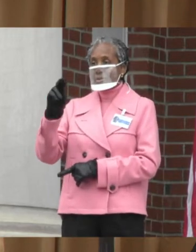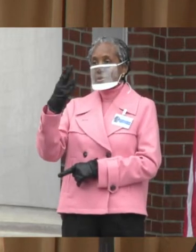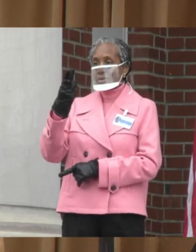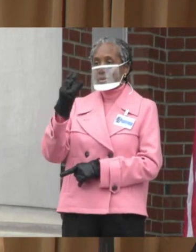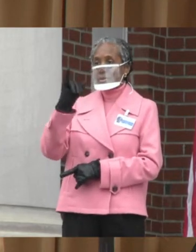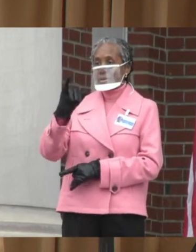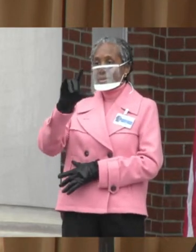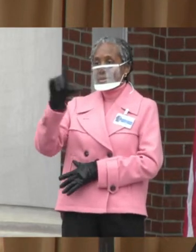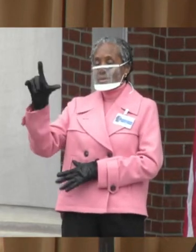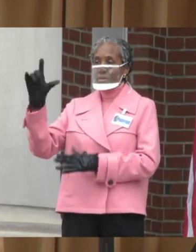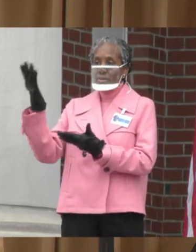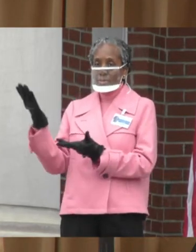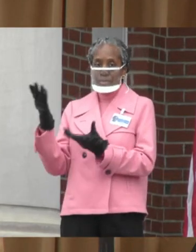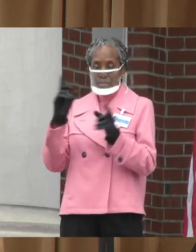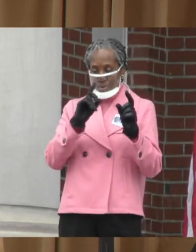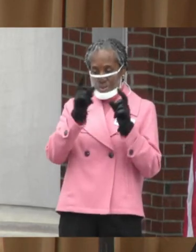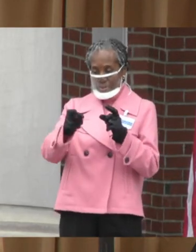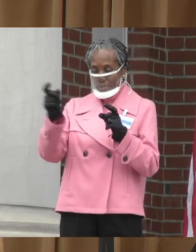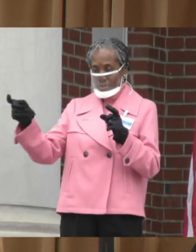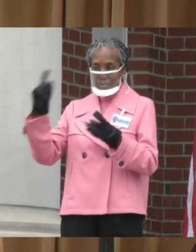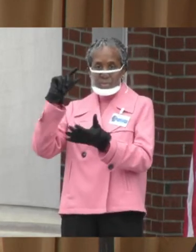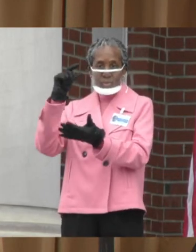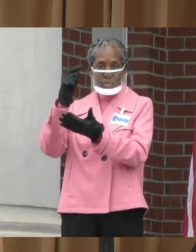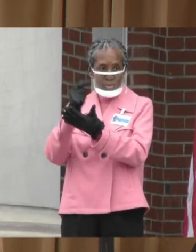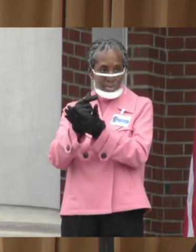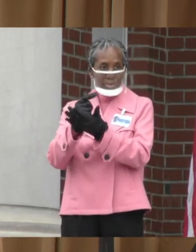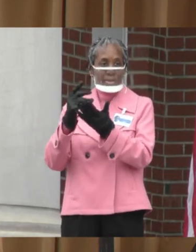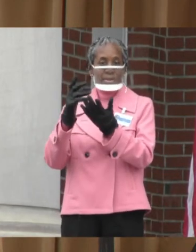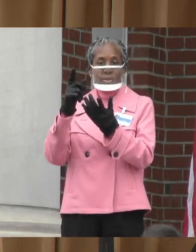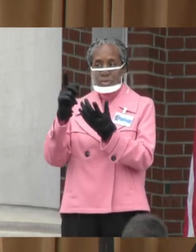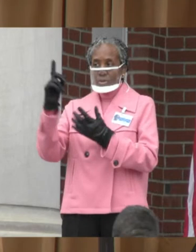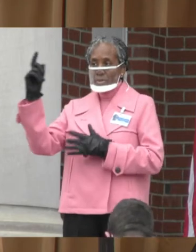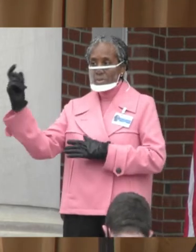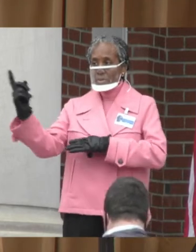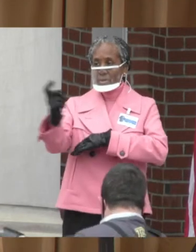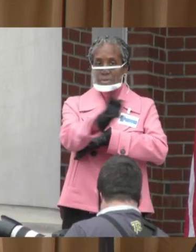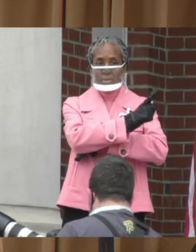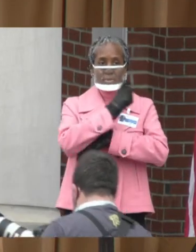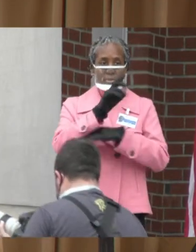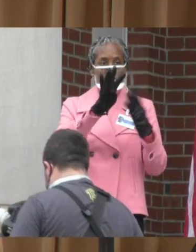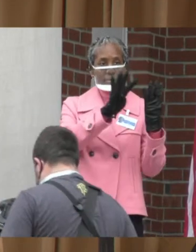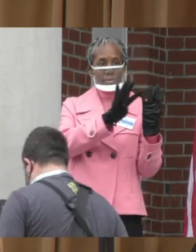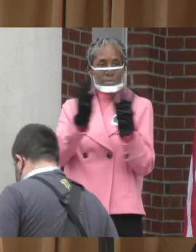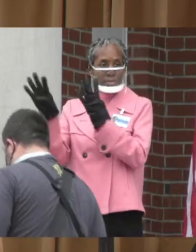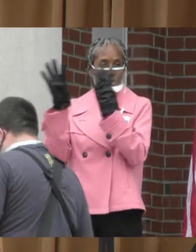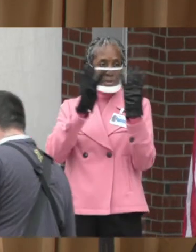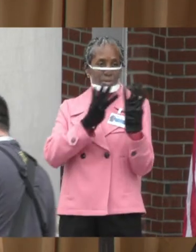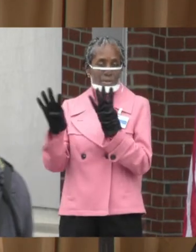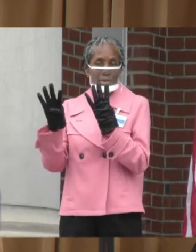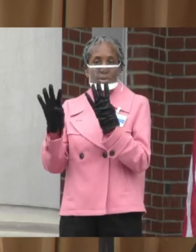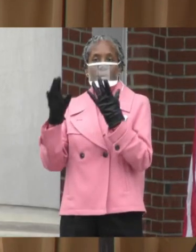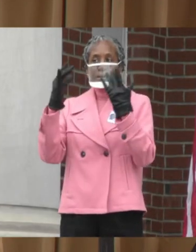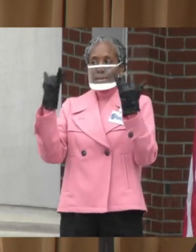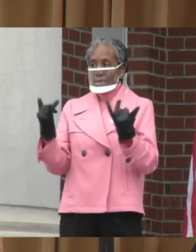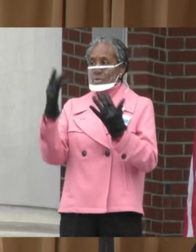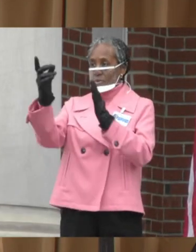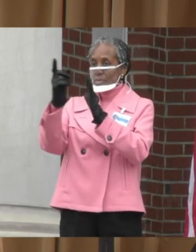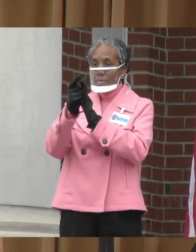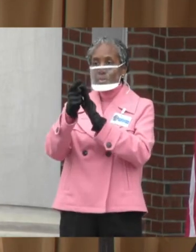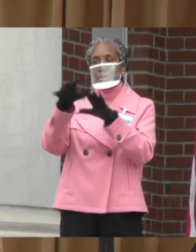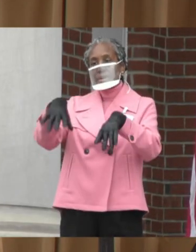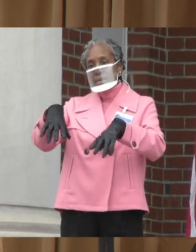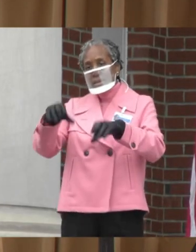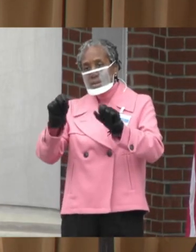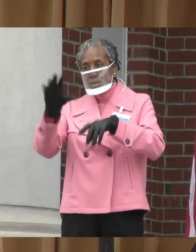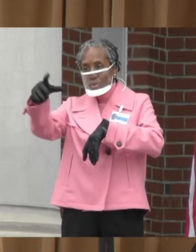who will present the graduates. Graduates, as you come across the stage, on my watch, it's your moment. Take your